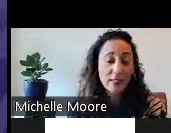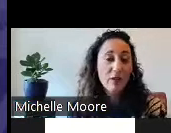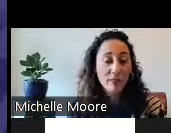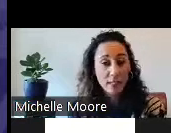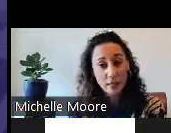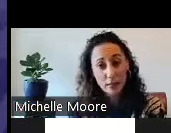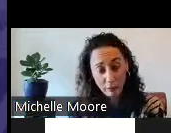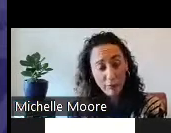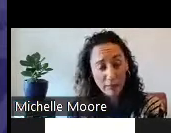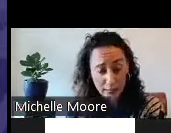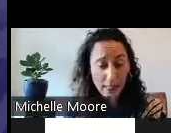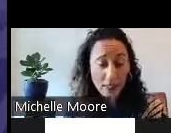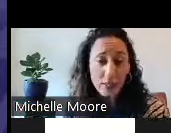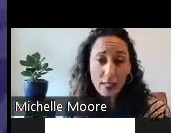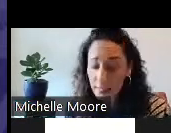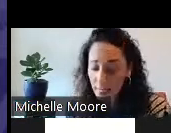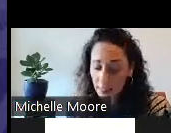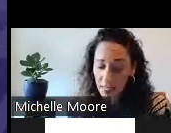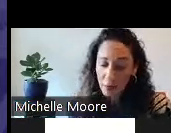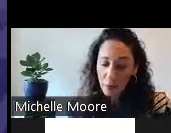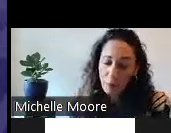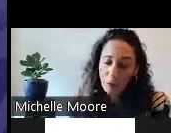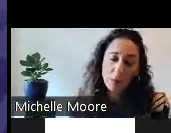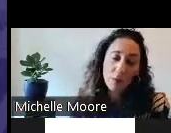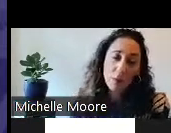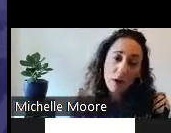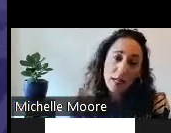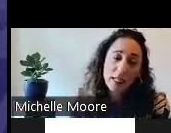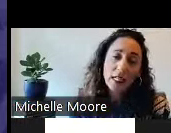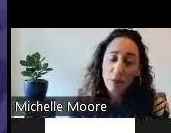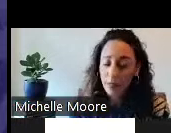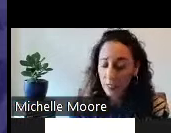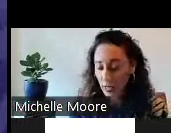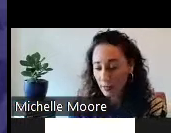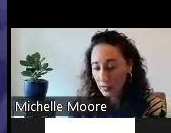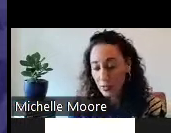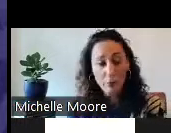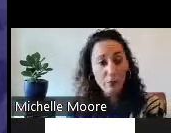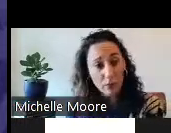Race Representation Index, which has been pioneered by this